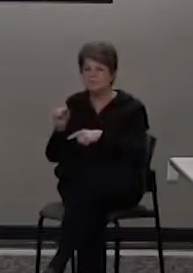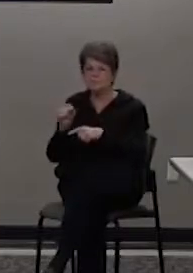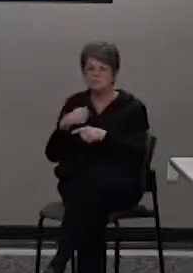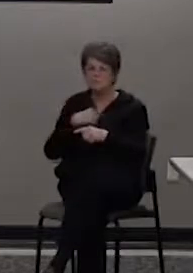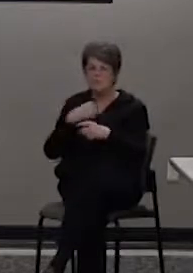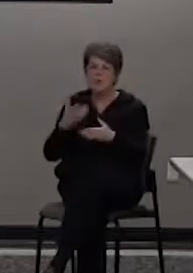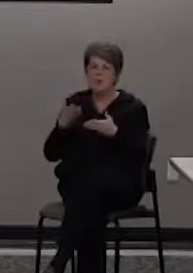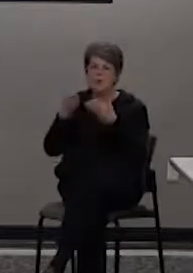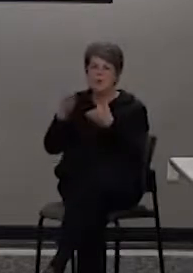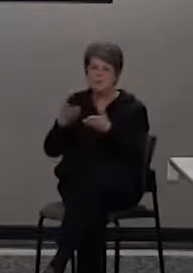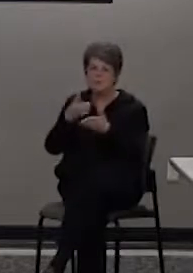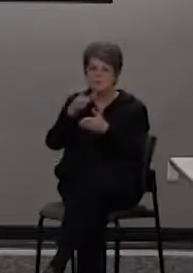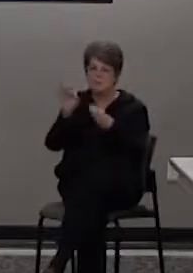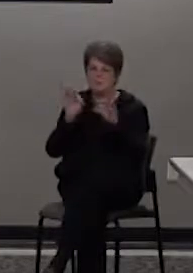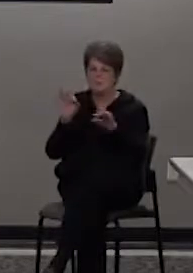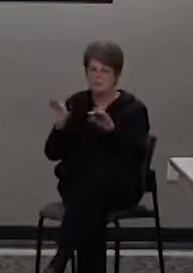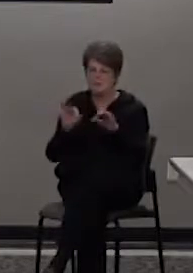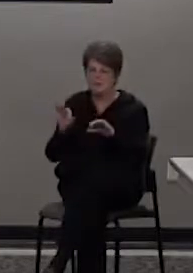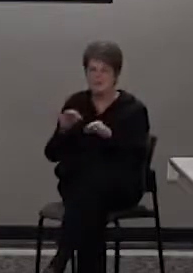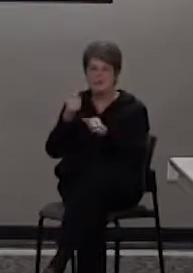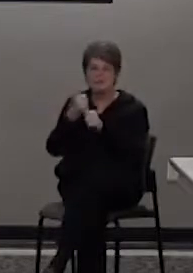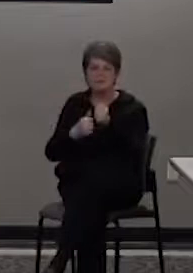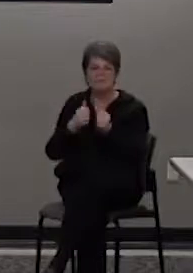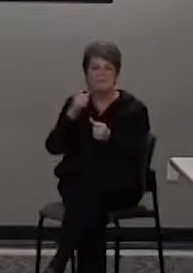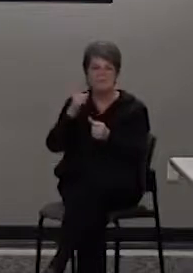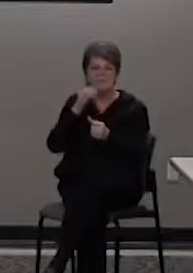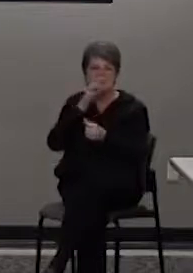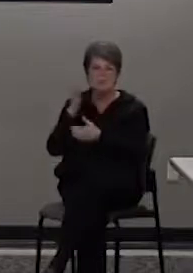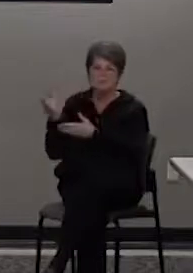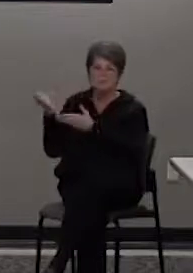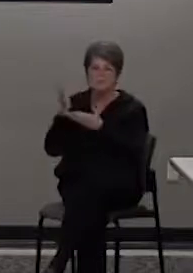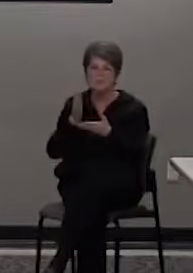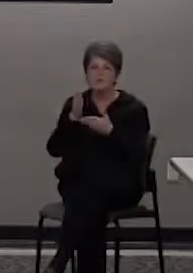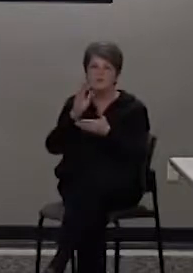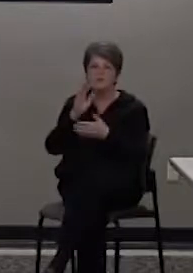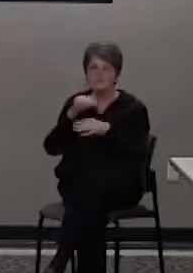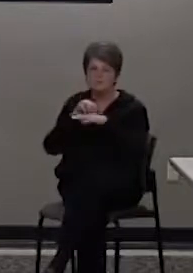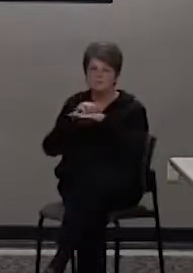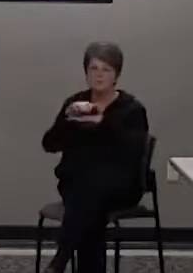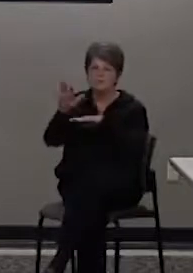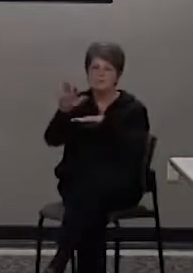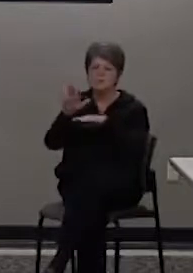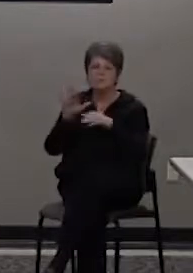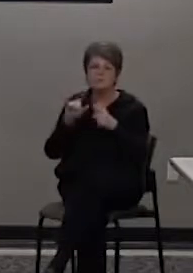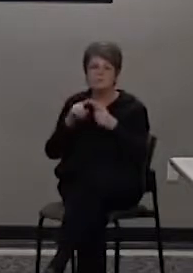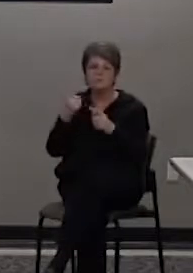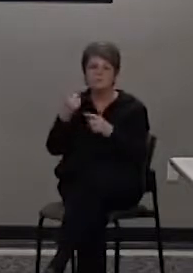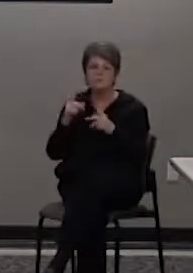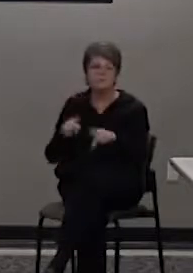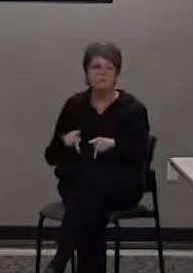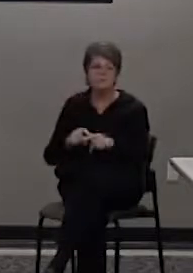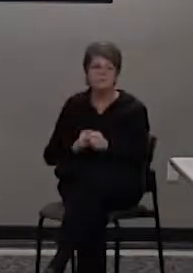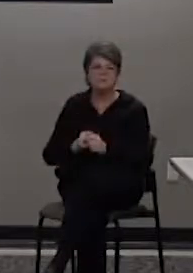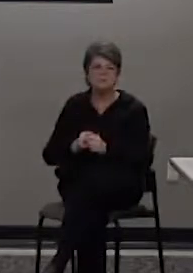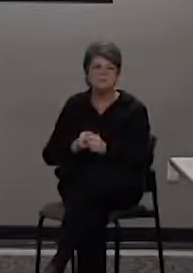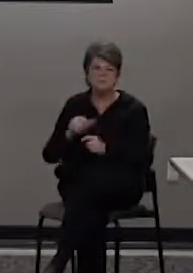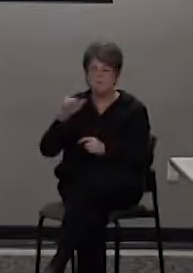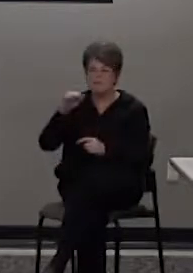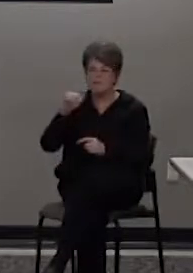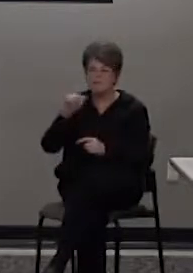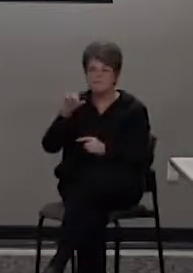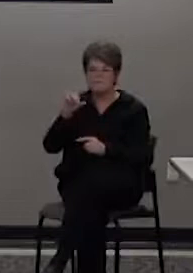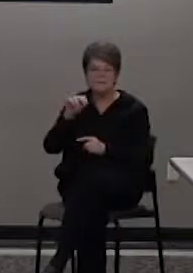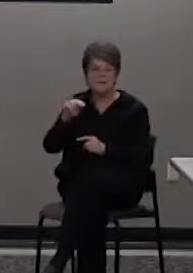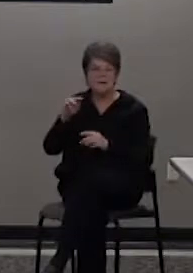this is what we're offering. You pick everything and everyone brings their goods and they ship it off to the single person. I mean, Amazon does